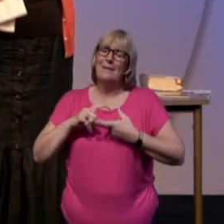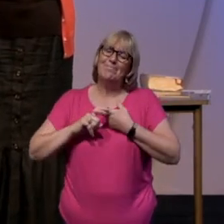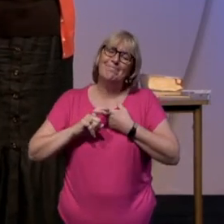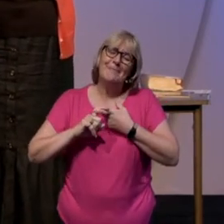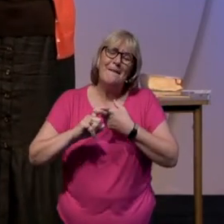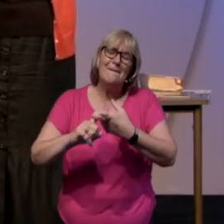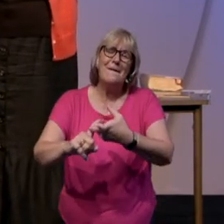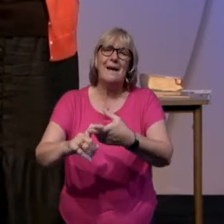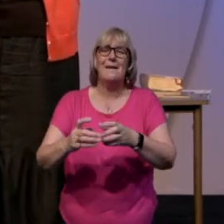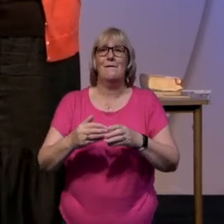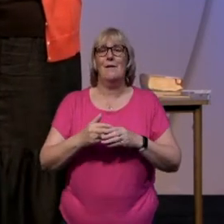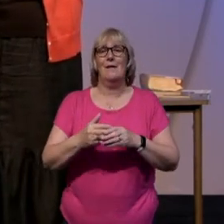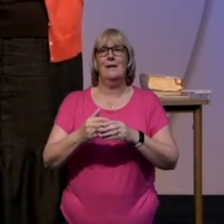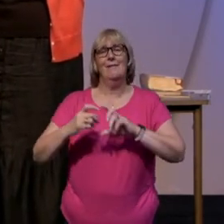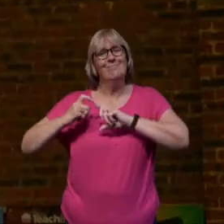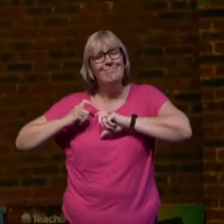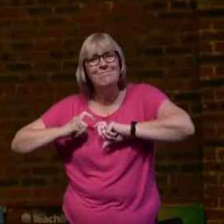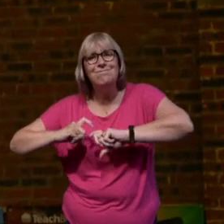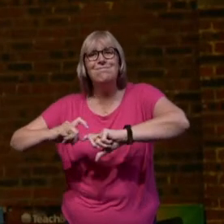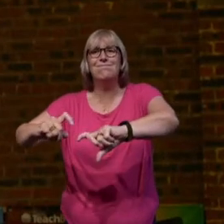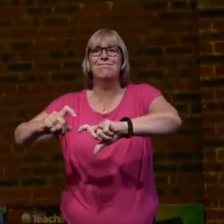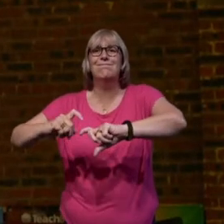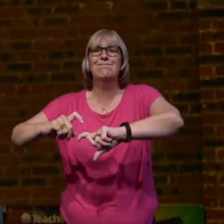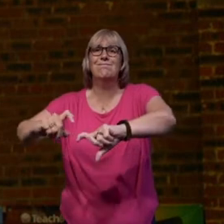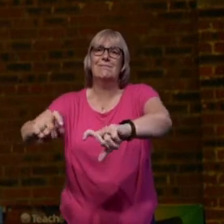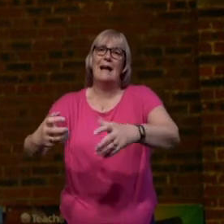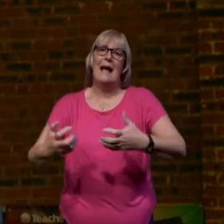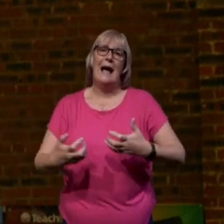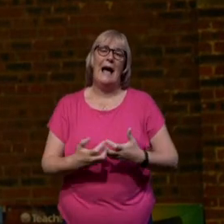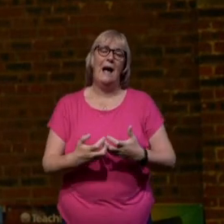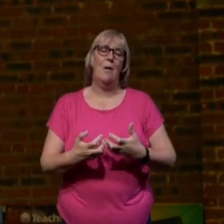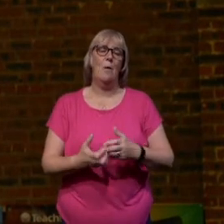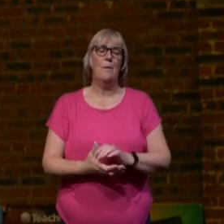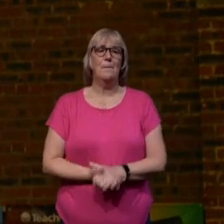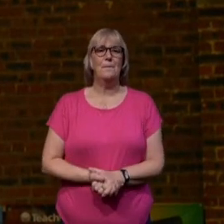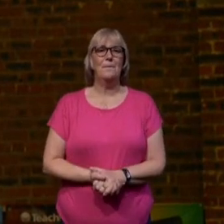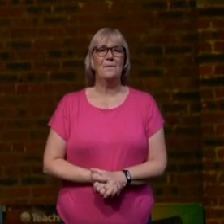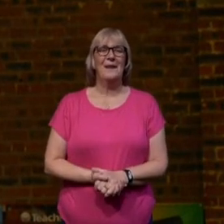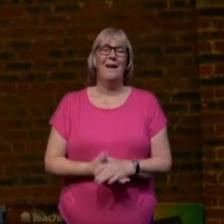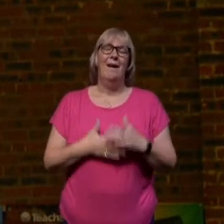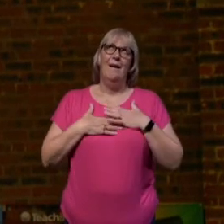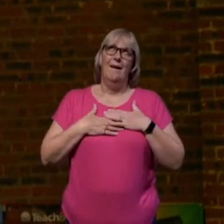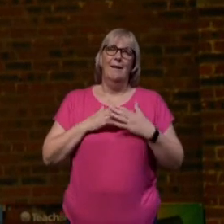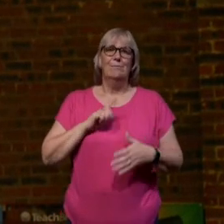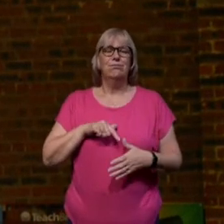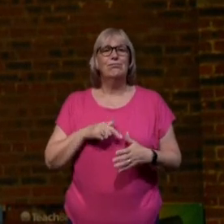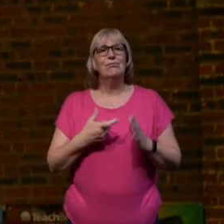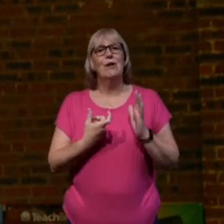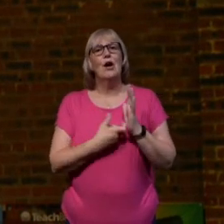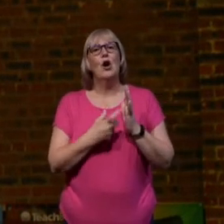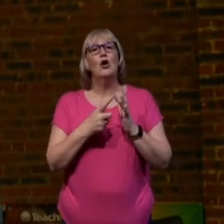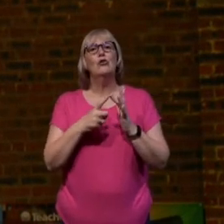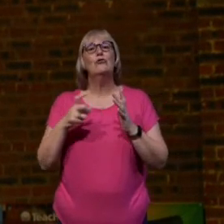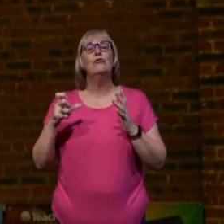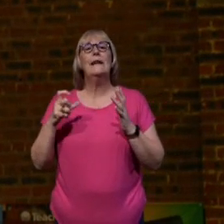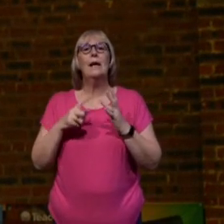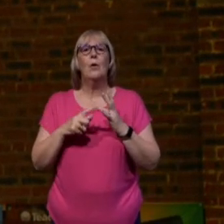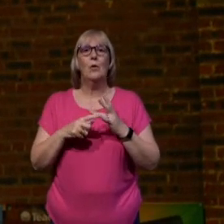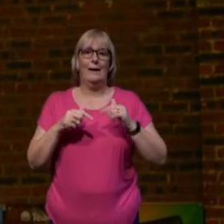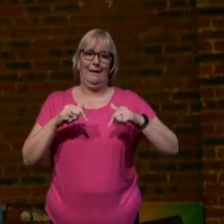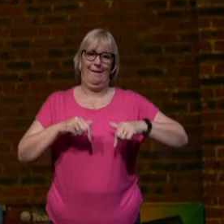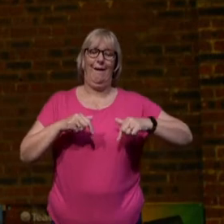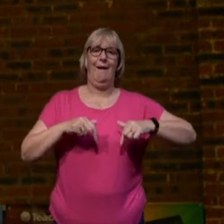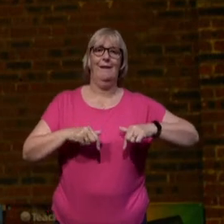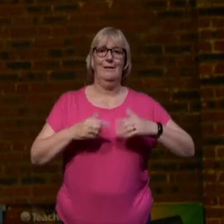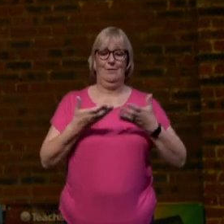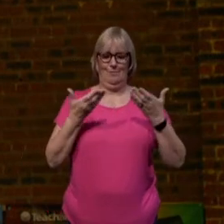How can I stay being a faithful leader? Well, I'm grateful that Rico Tice is here, and we're going to be discussing some of those issues